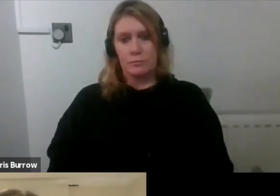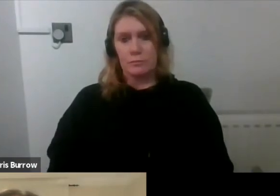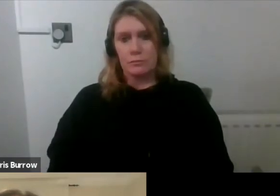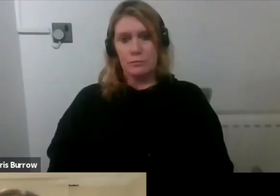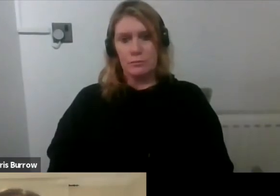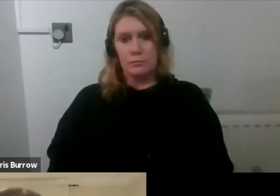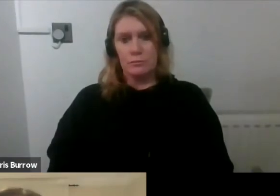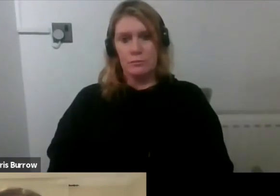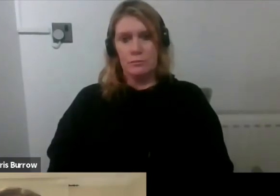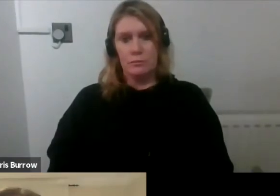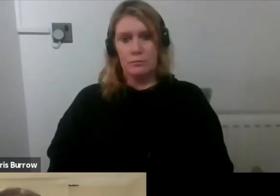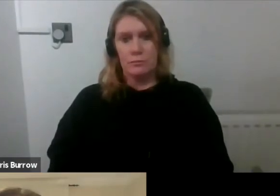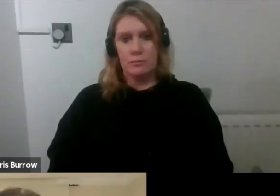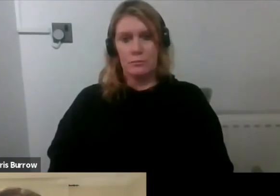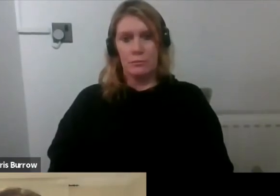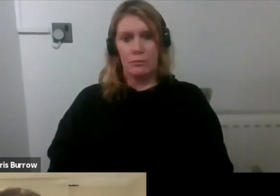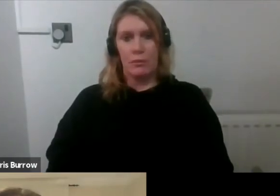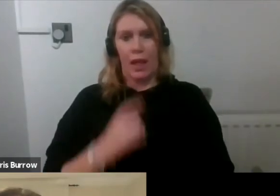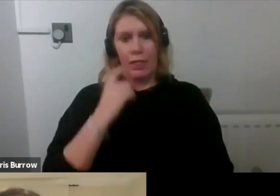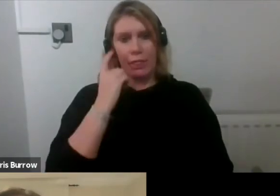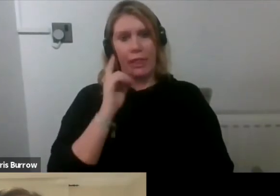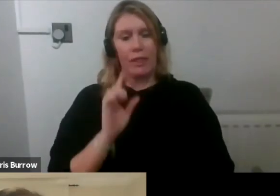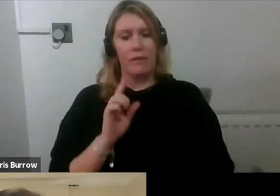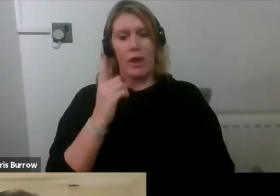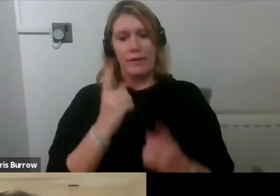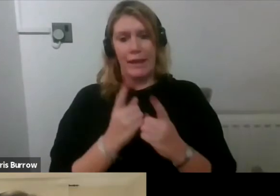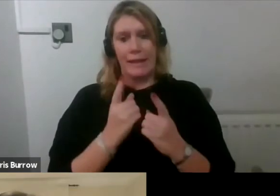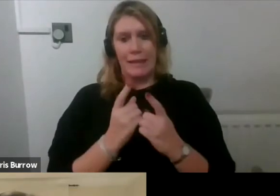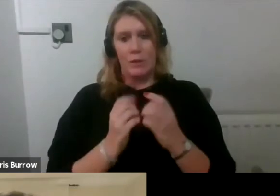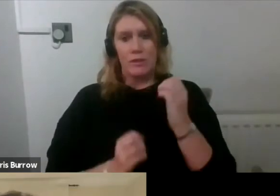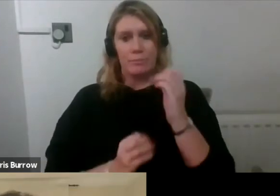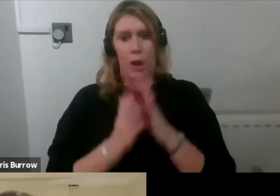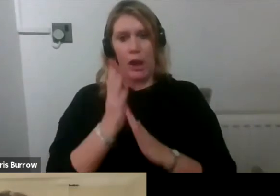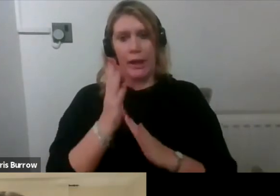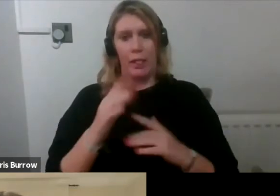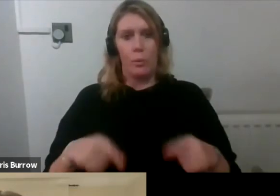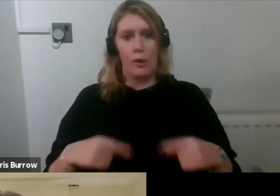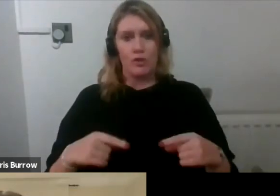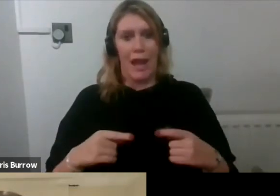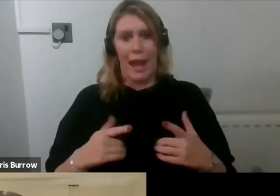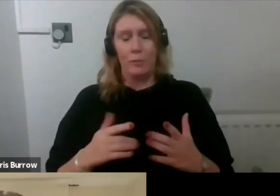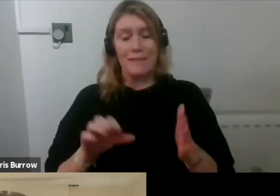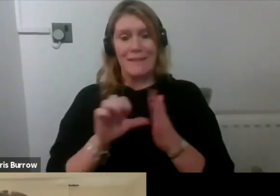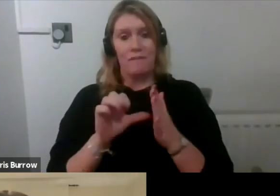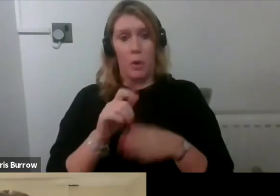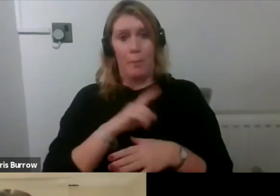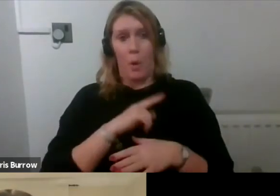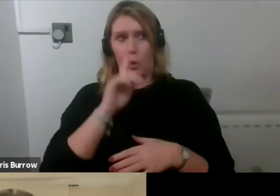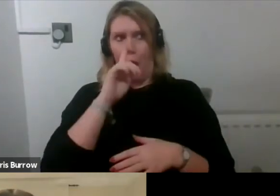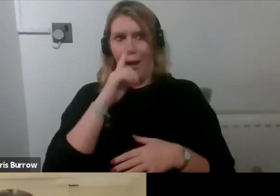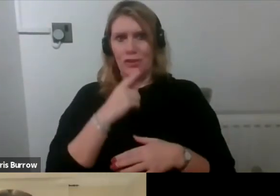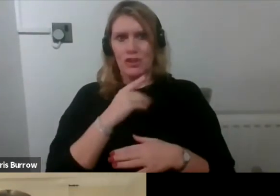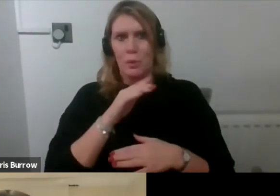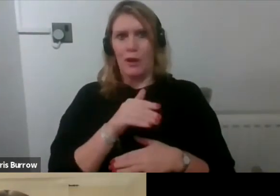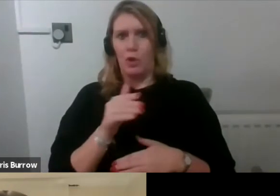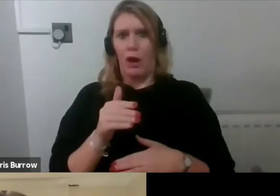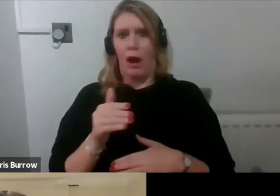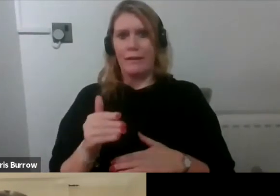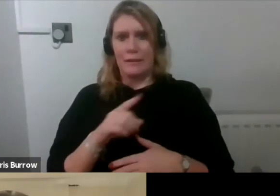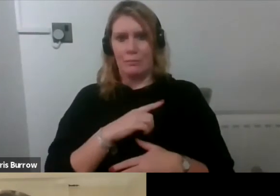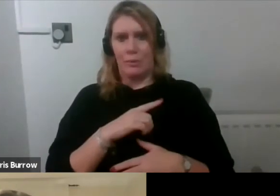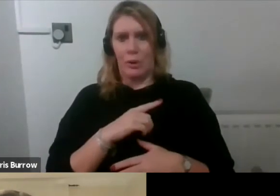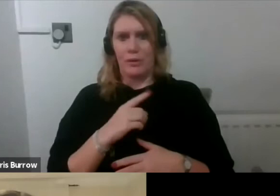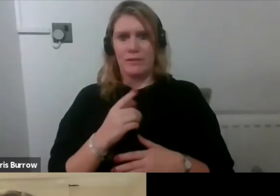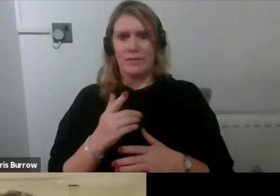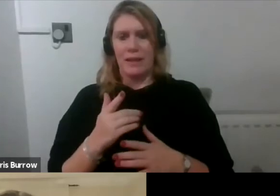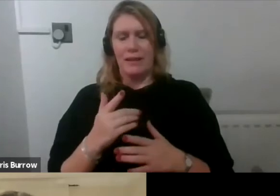was burning the wheelchair, and that was quite difficult to do because you can't just burn a wheelchair in your back garden. You know, it's like got lots of toxic foam